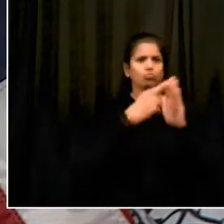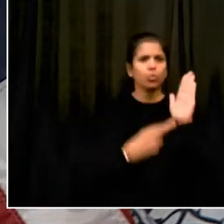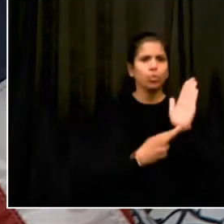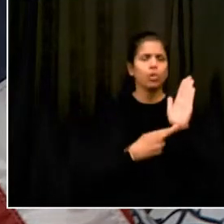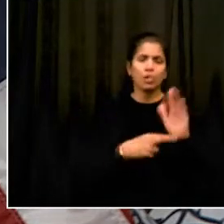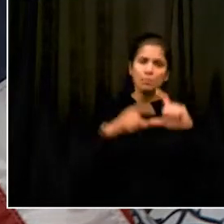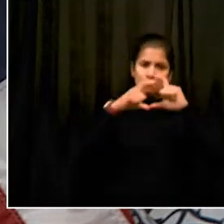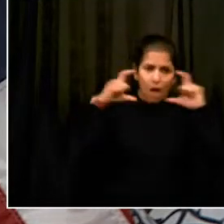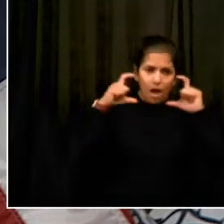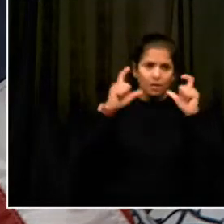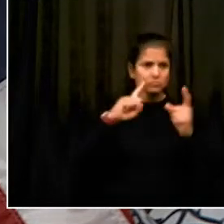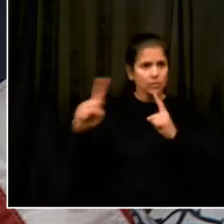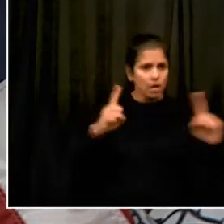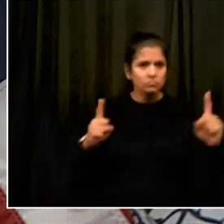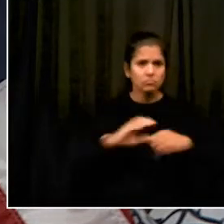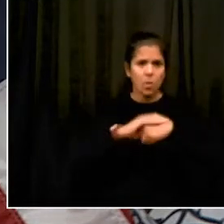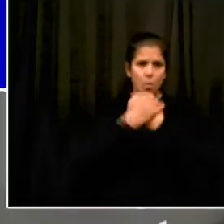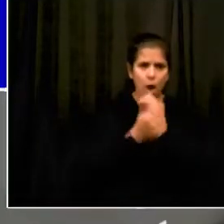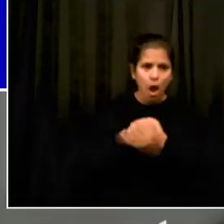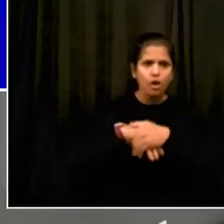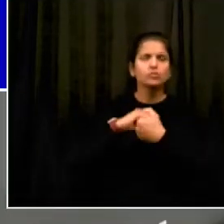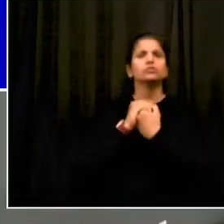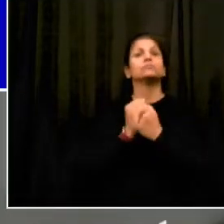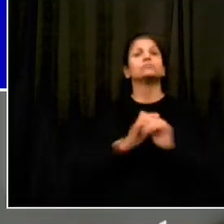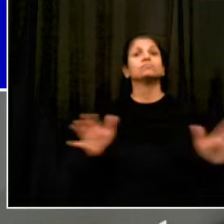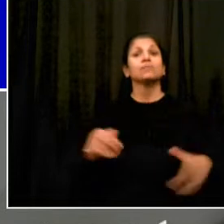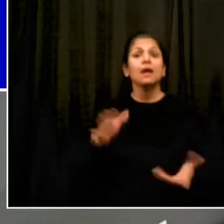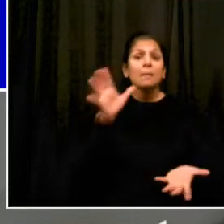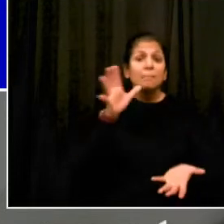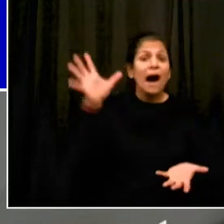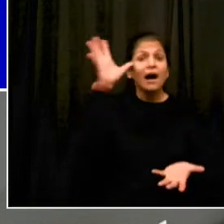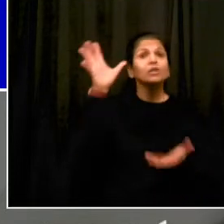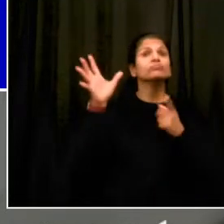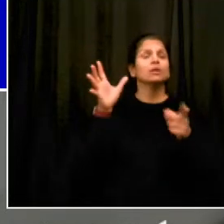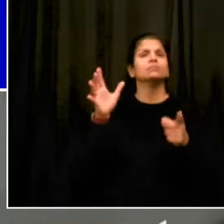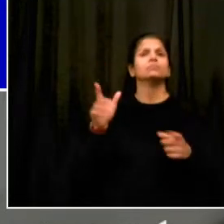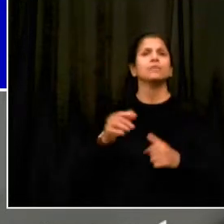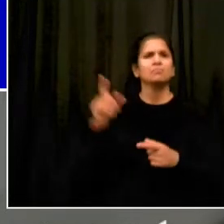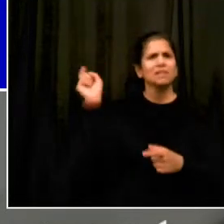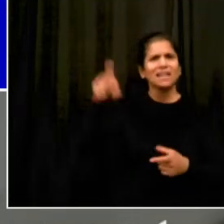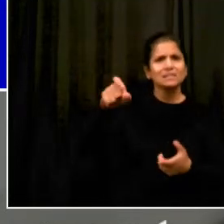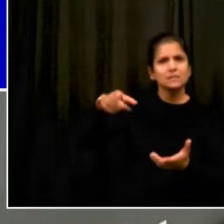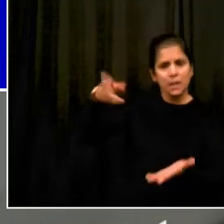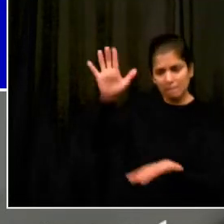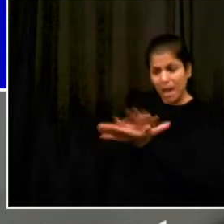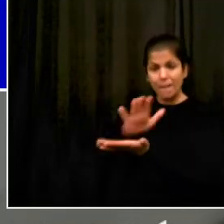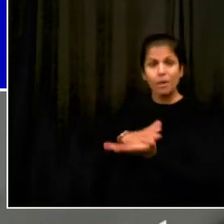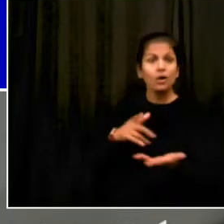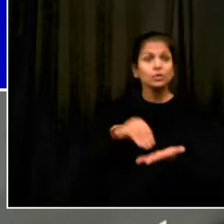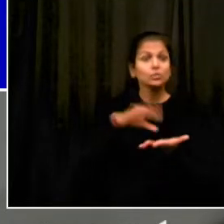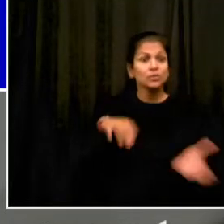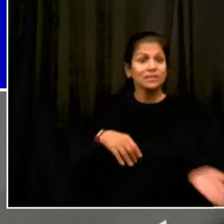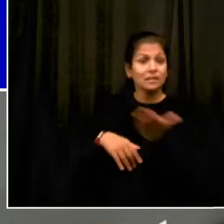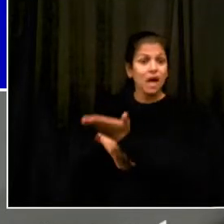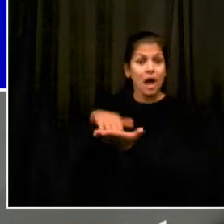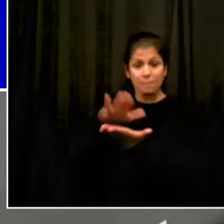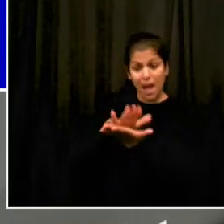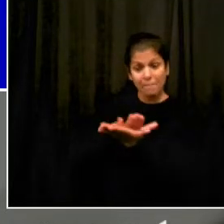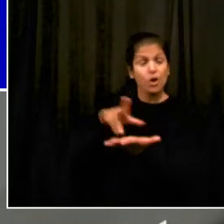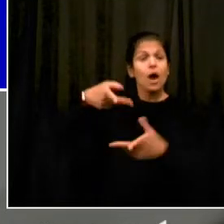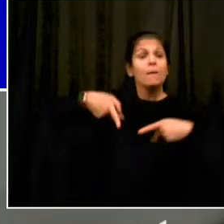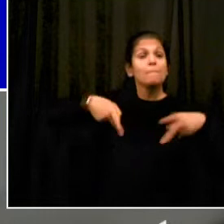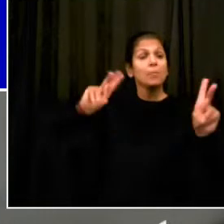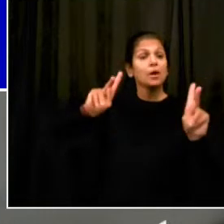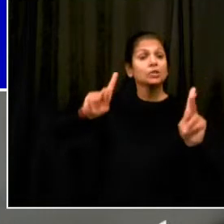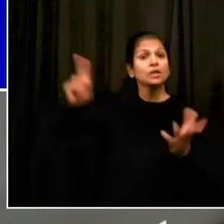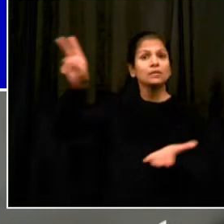to get that consent form for testing in. I want to be very, very clear. for any child to be in a classroom going